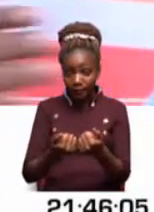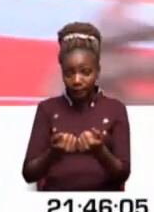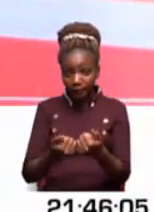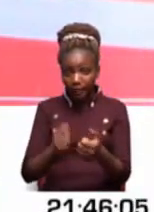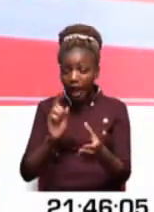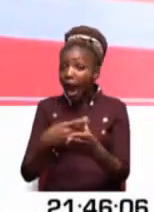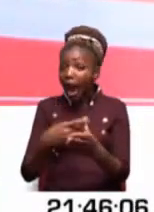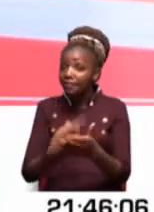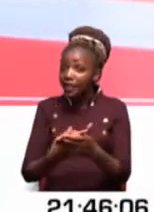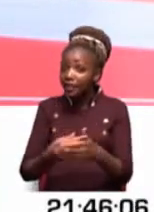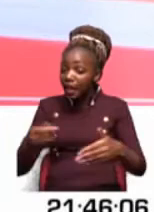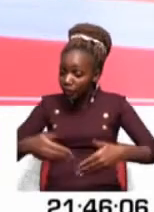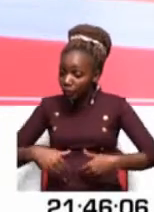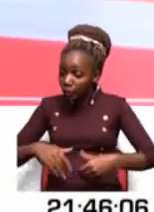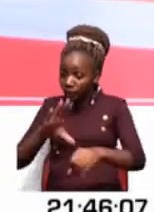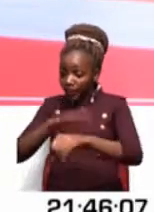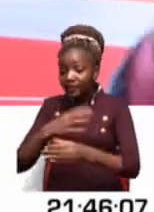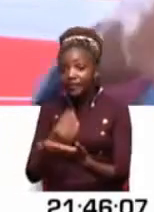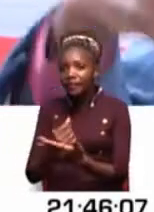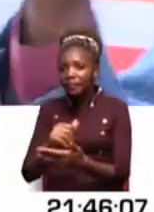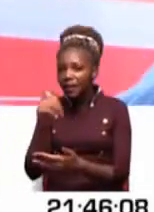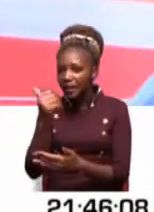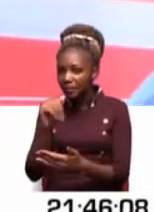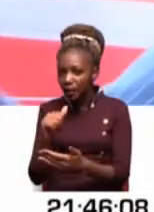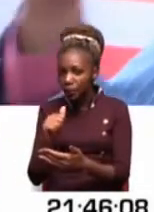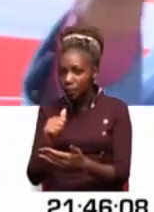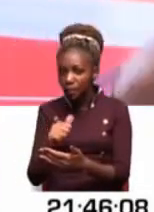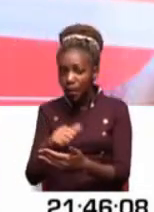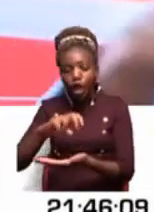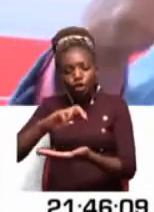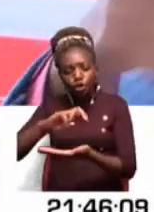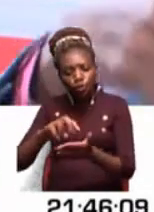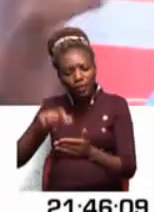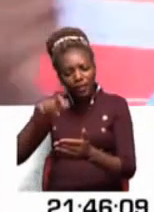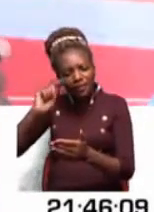yet, but idea is that these are things that must be done and not